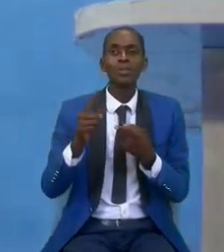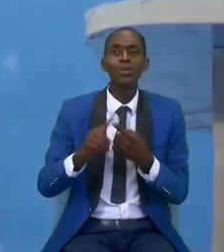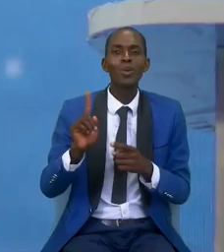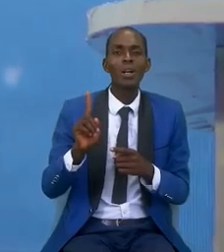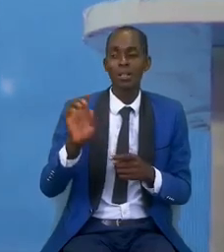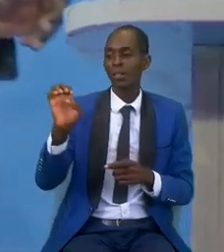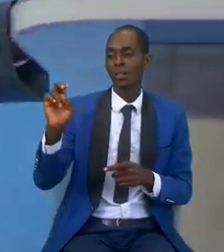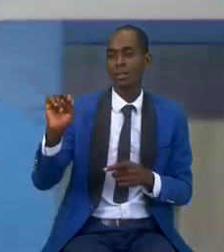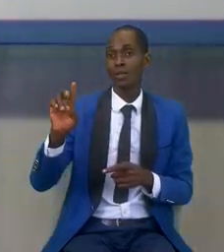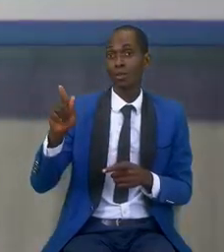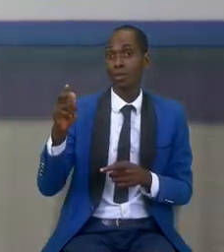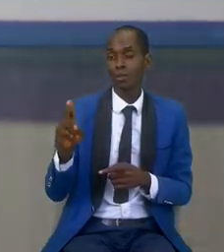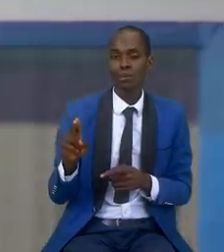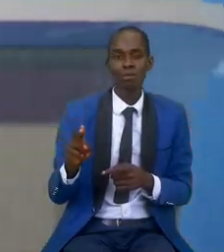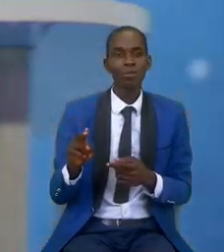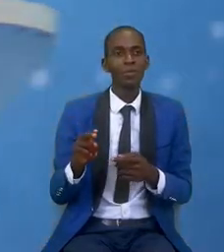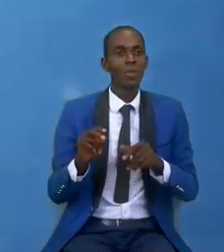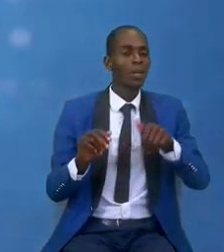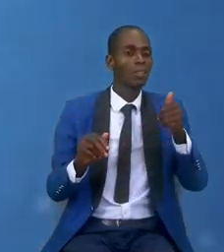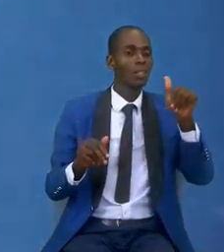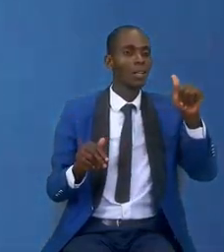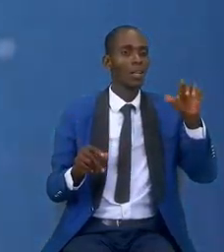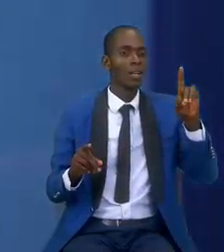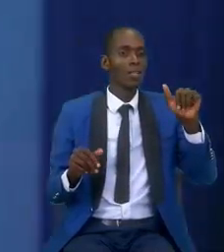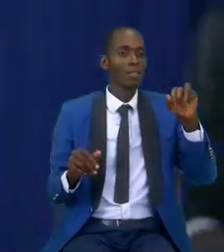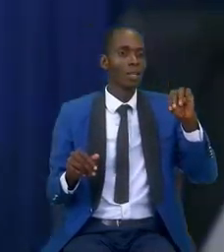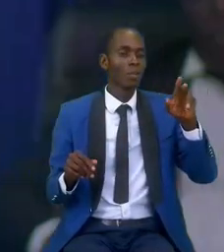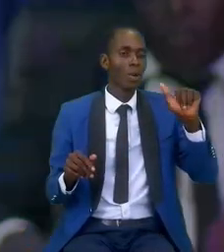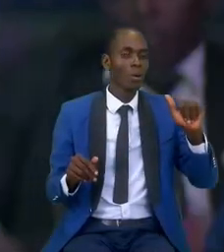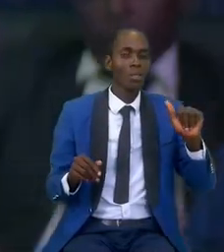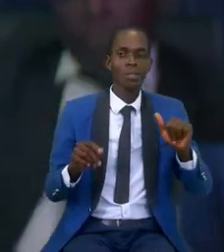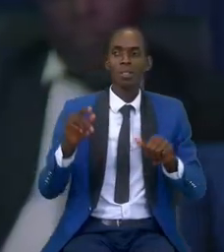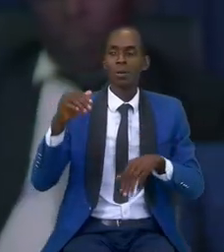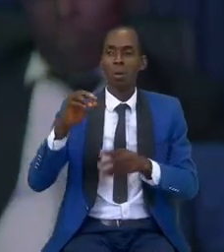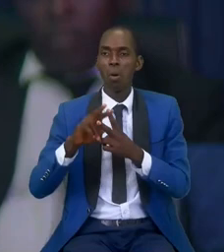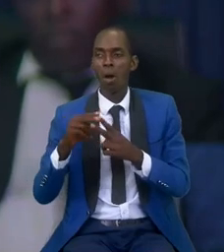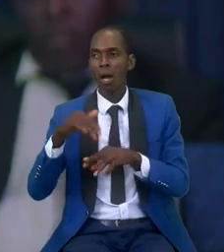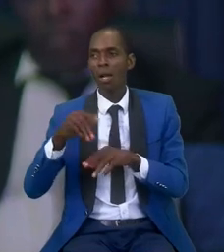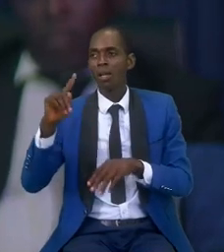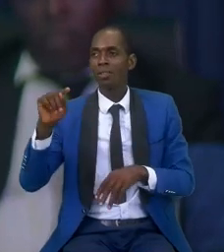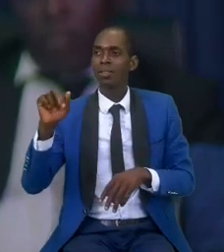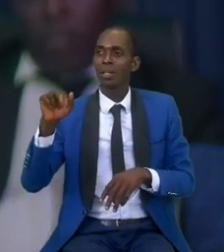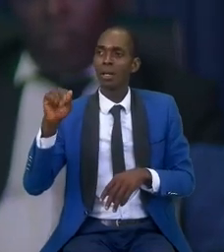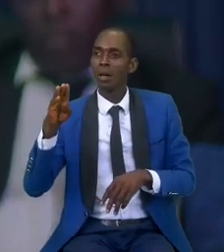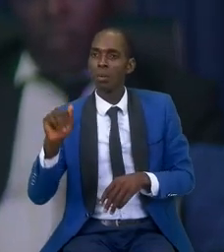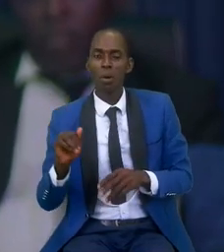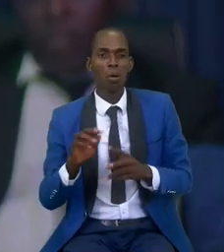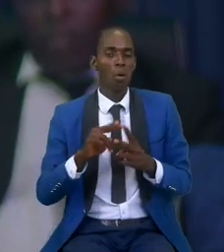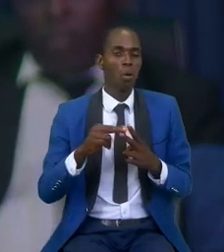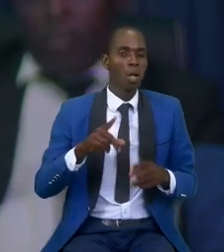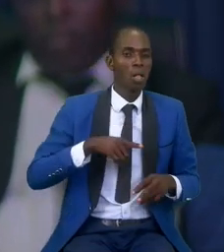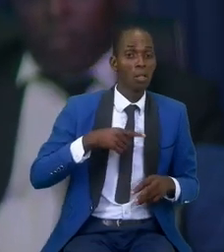in terrible when you were at about when you are in Lagos are in the shadow I followed you you are going to asaba